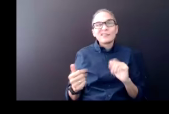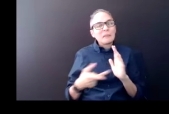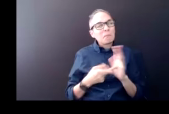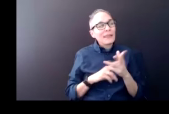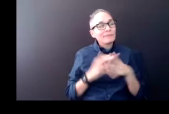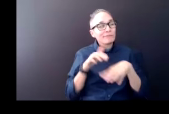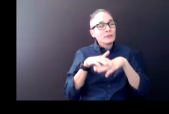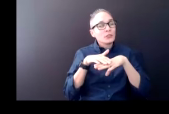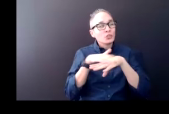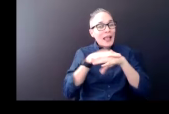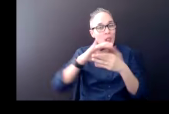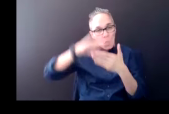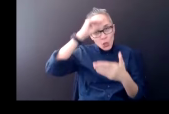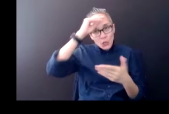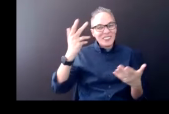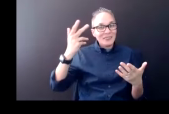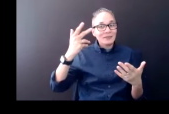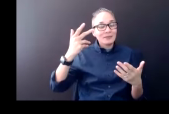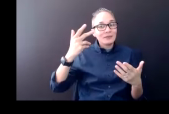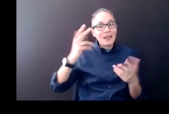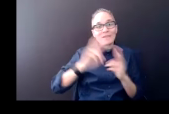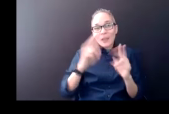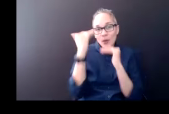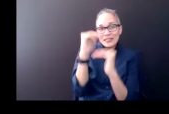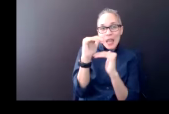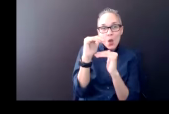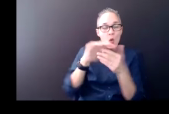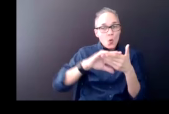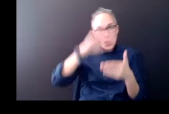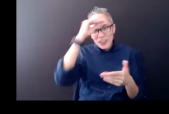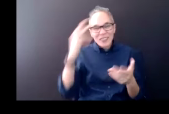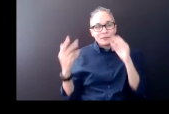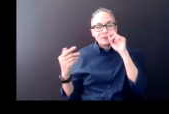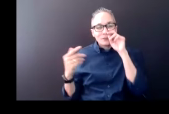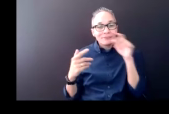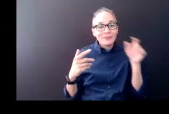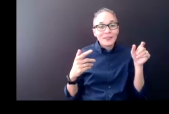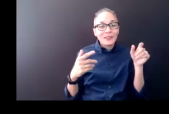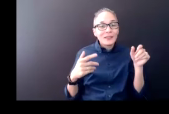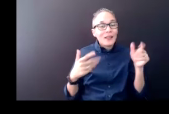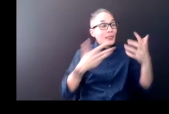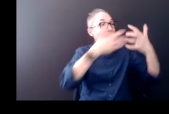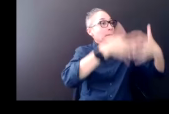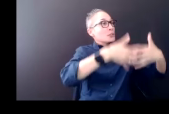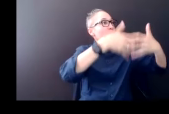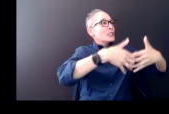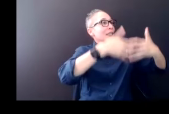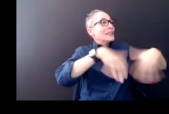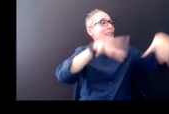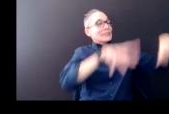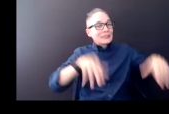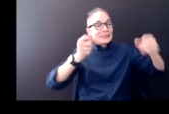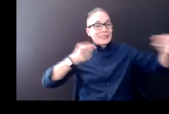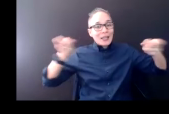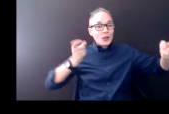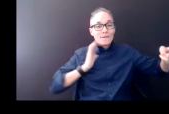learning, right? Like, and narrow learning, right? So it's almost like the machine is taking over all of our cognition, and now